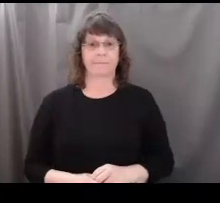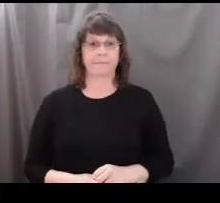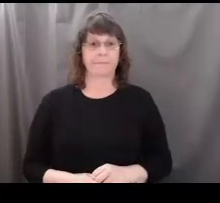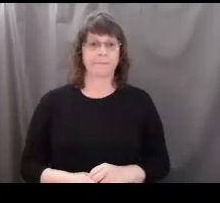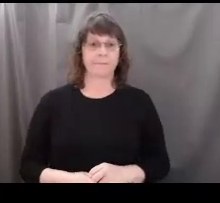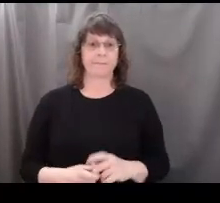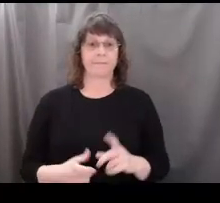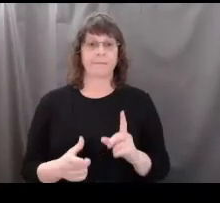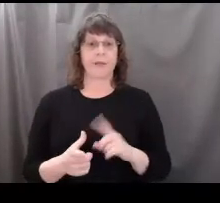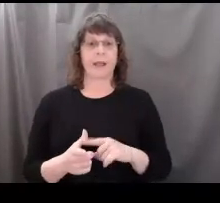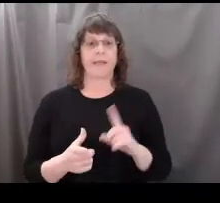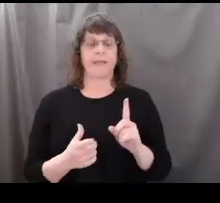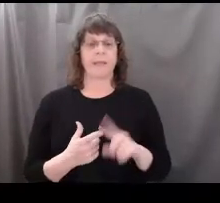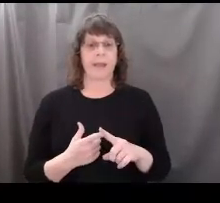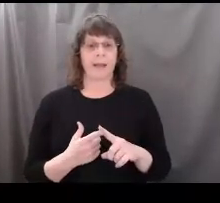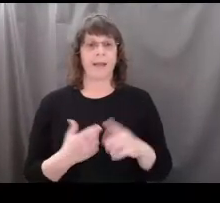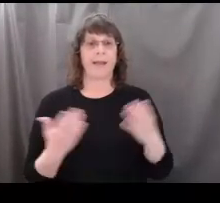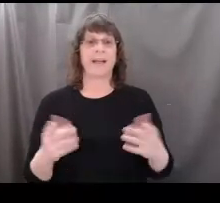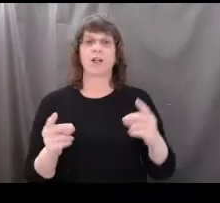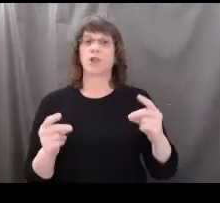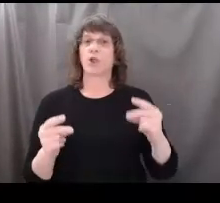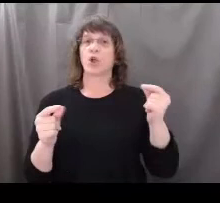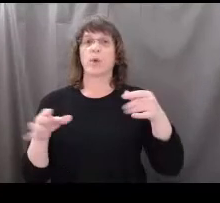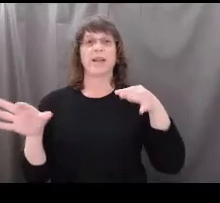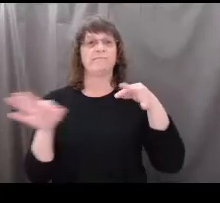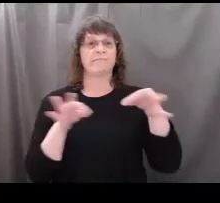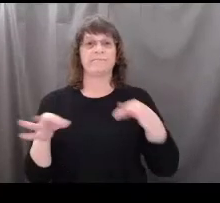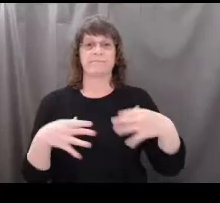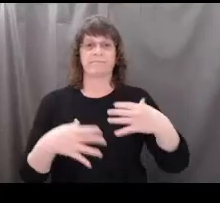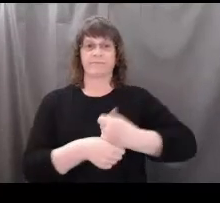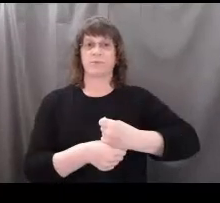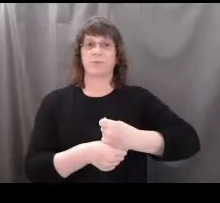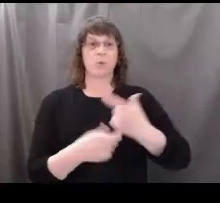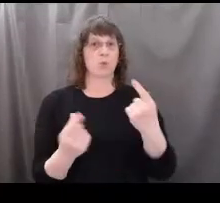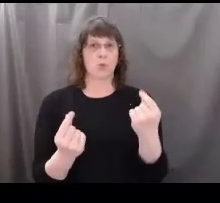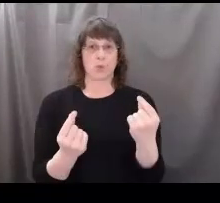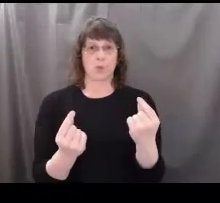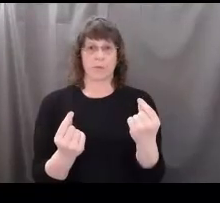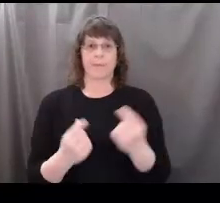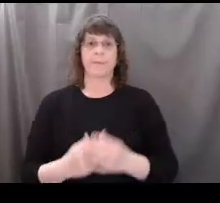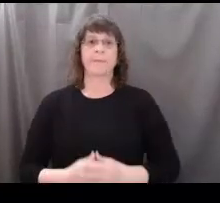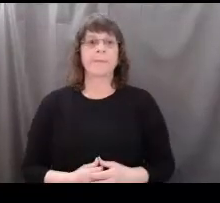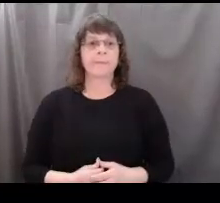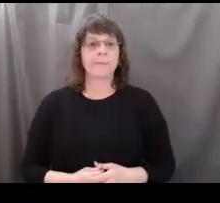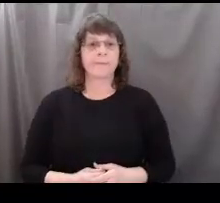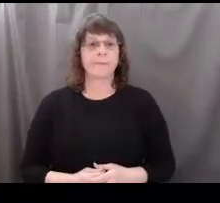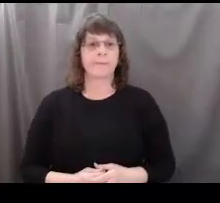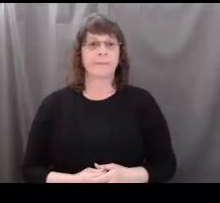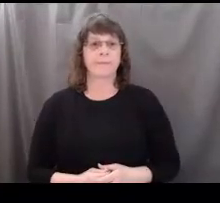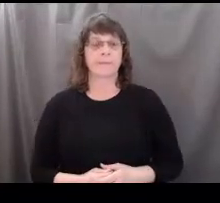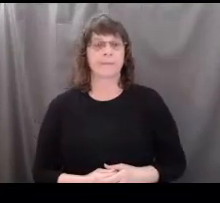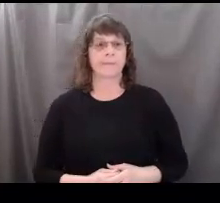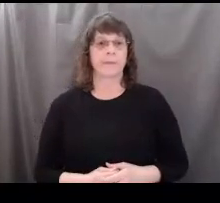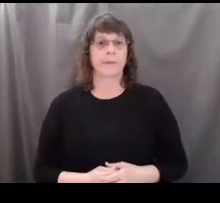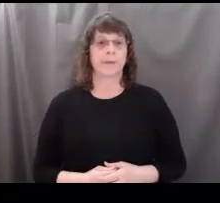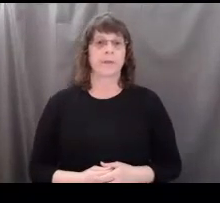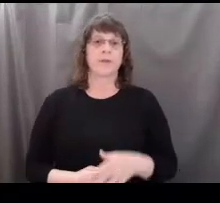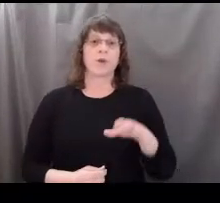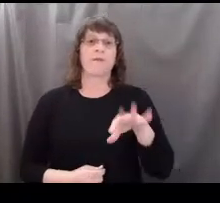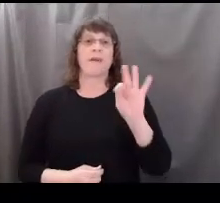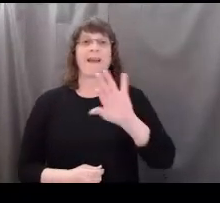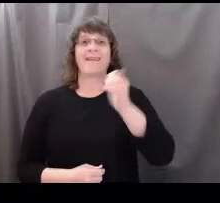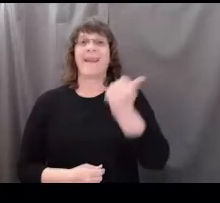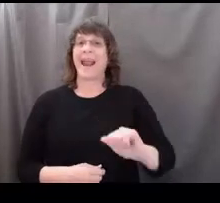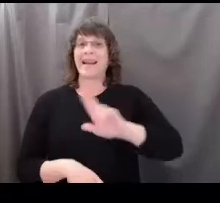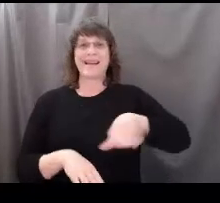And then, so here's a quick overview of what we're going to be doing with this lesson. Find any